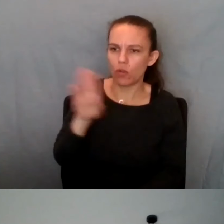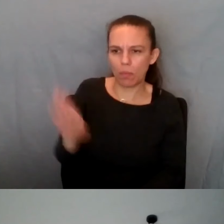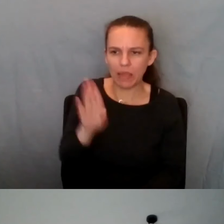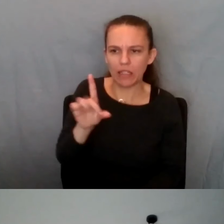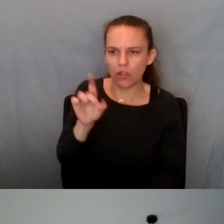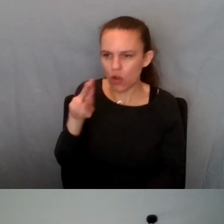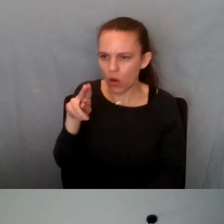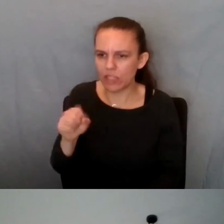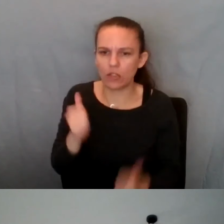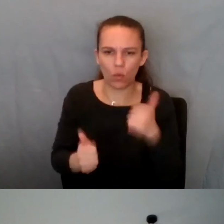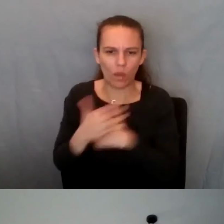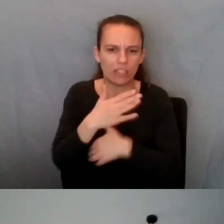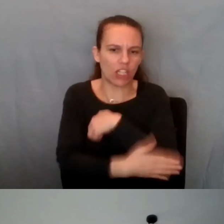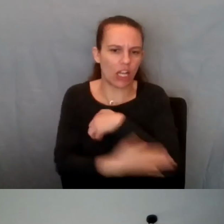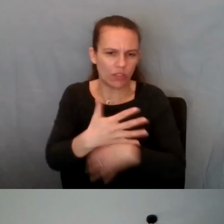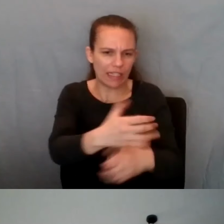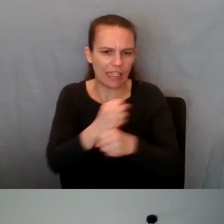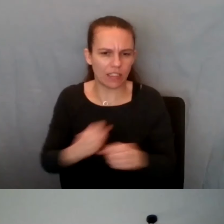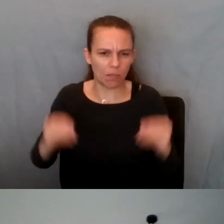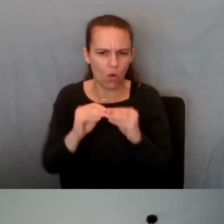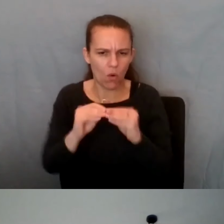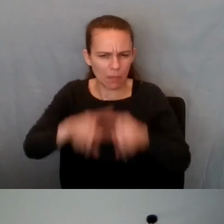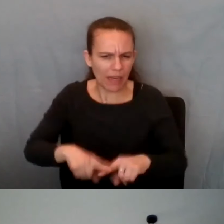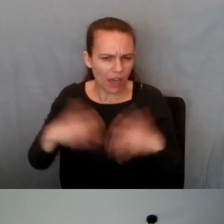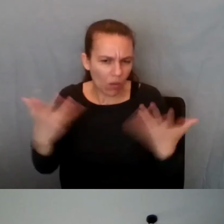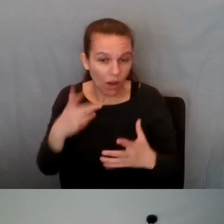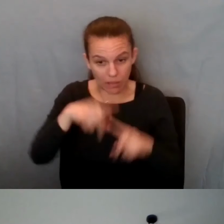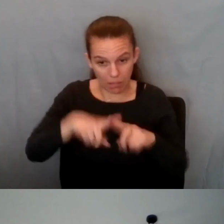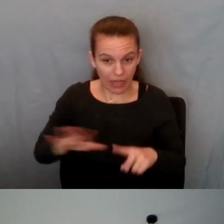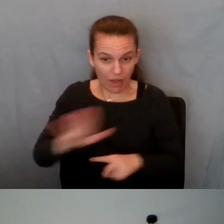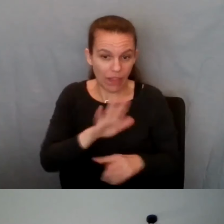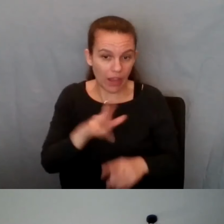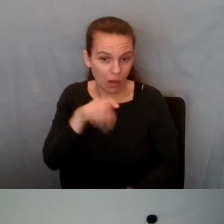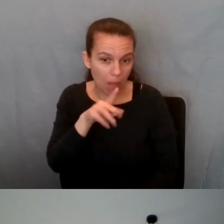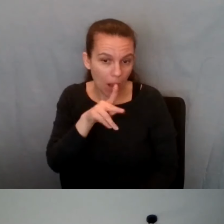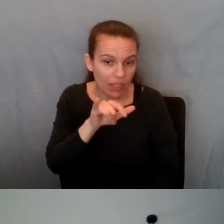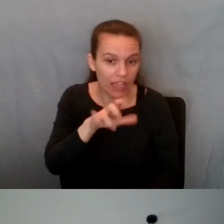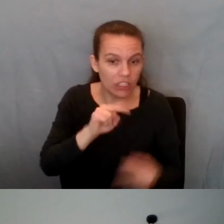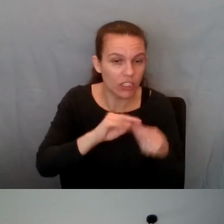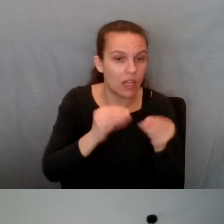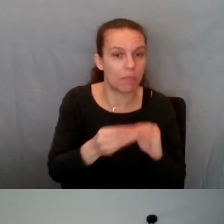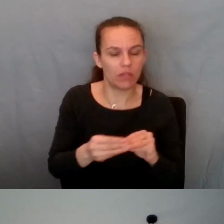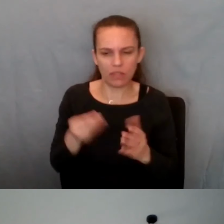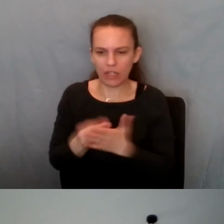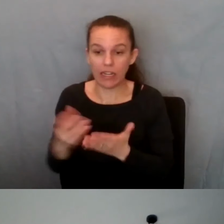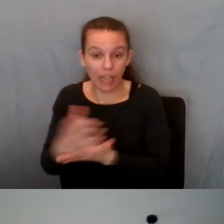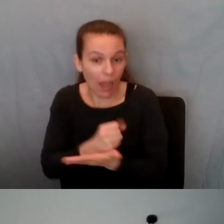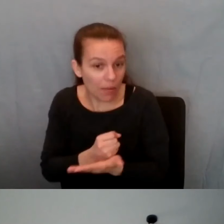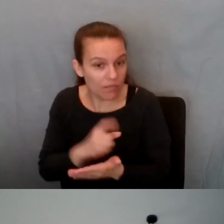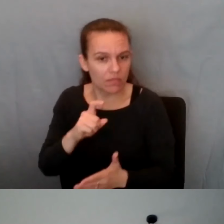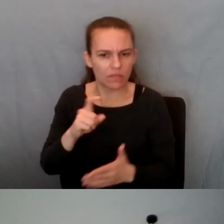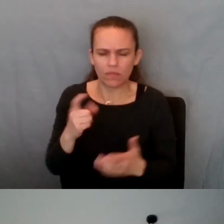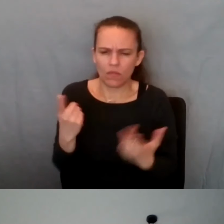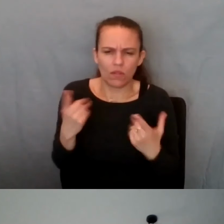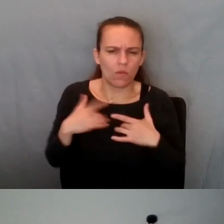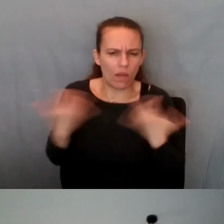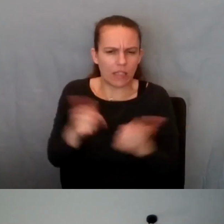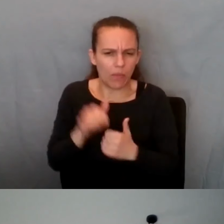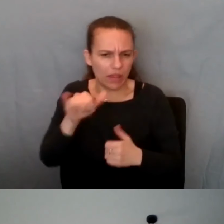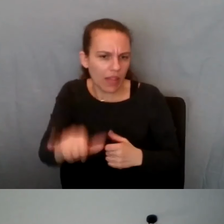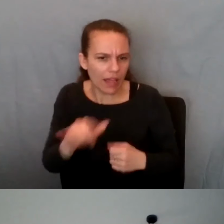on what? Is it population-based, income-based? What's going on there? If you could just, all of you have, and whoever feels